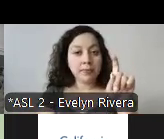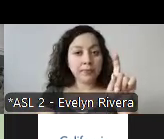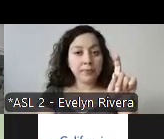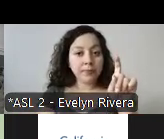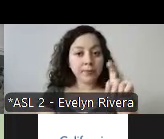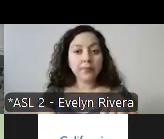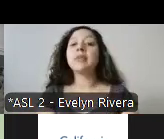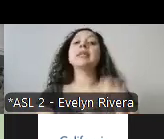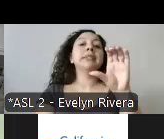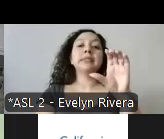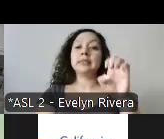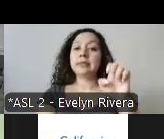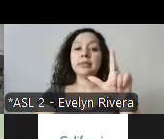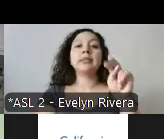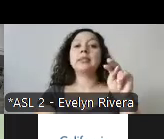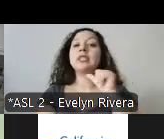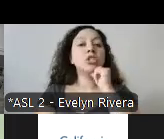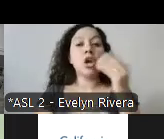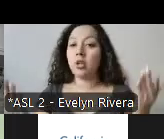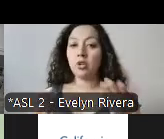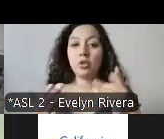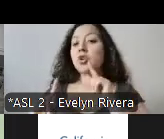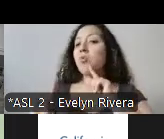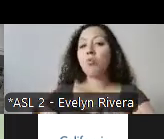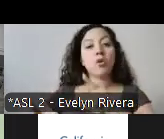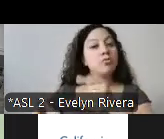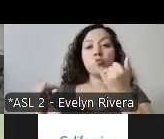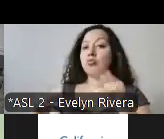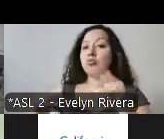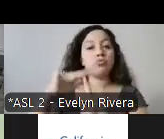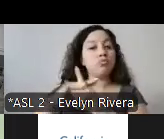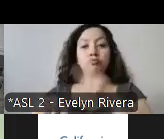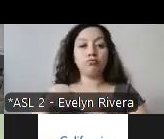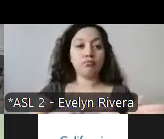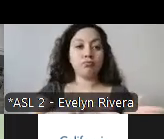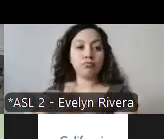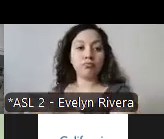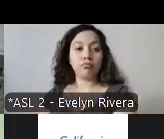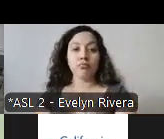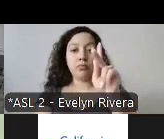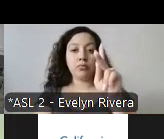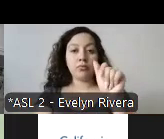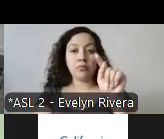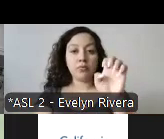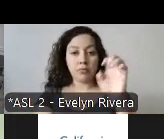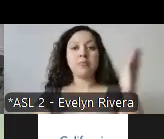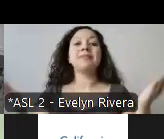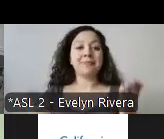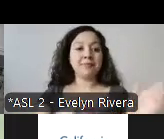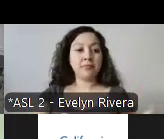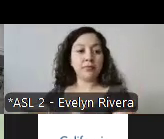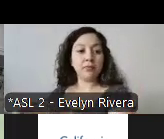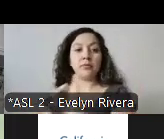Celine is not here. She responded she could not be here today. Kate? Here. Julie?